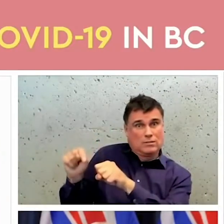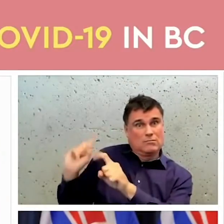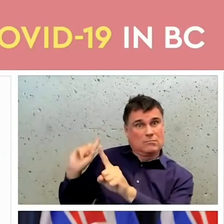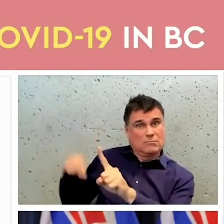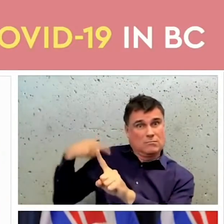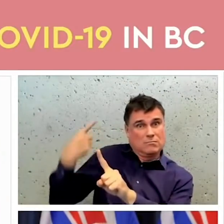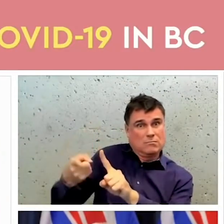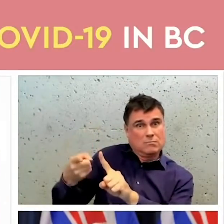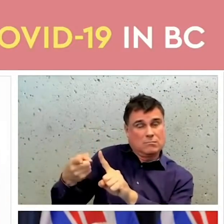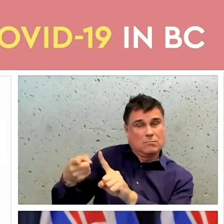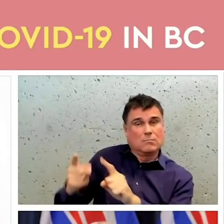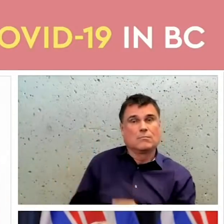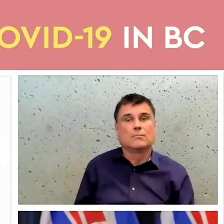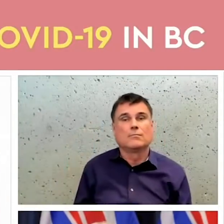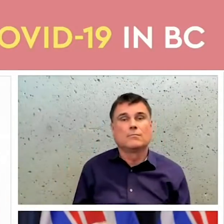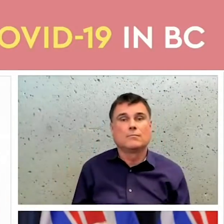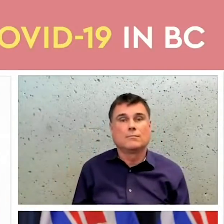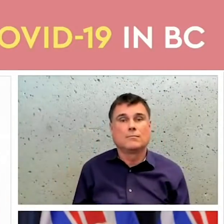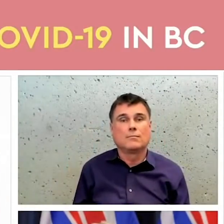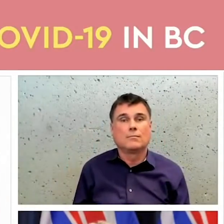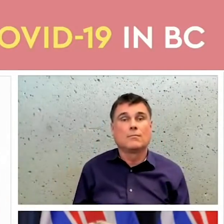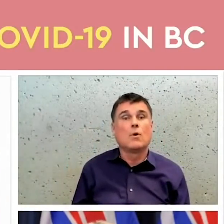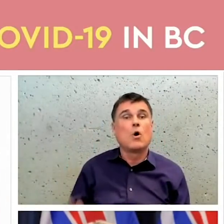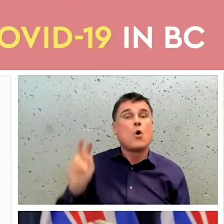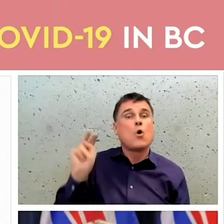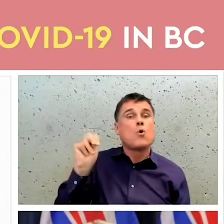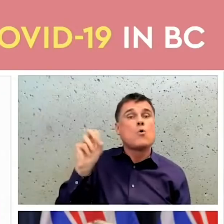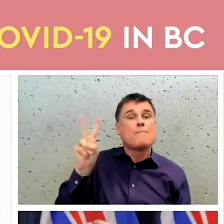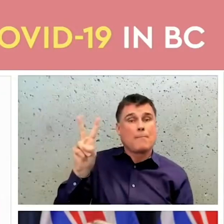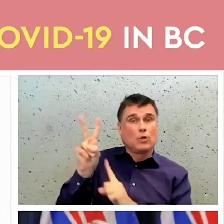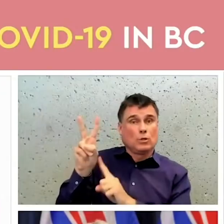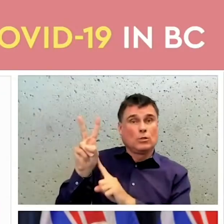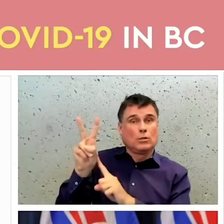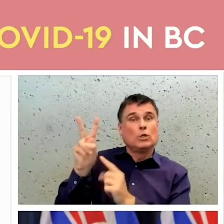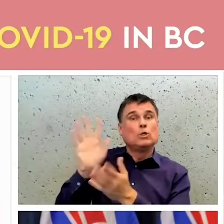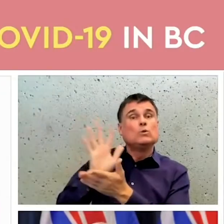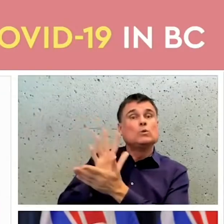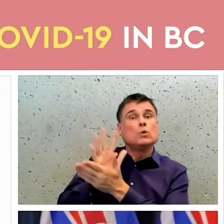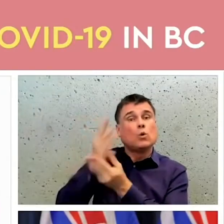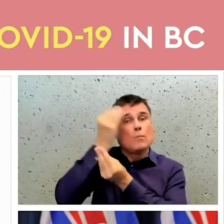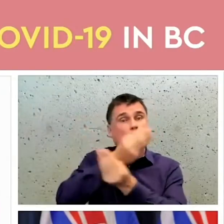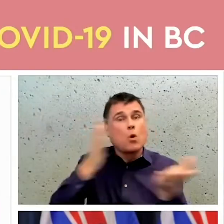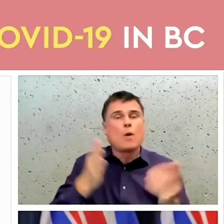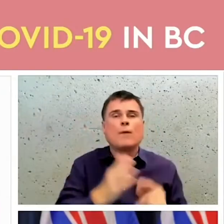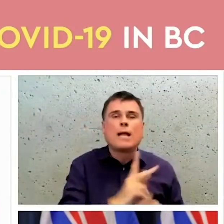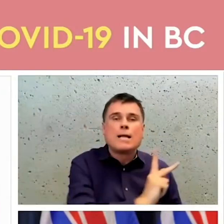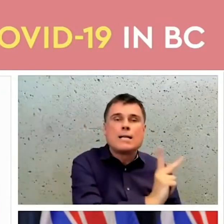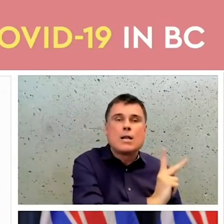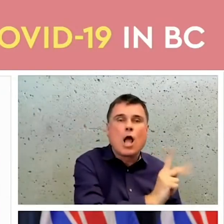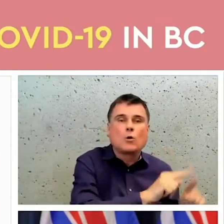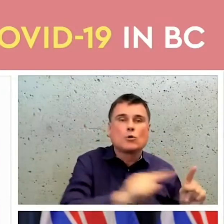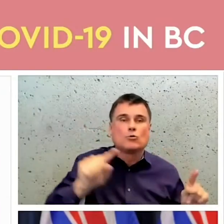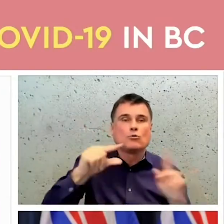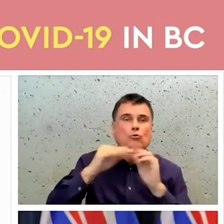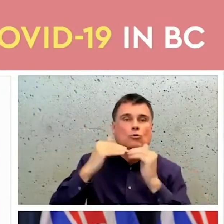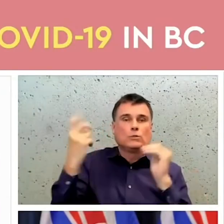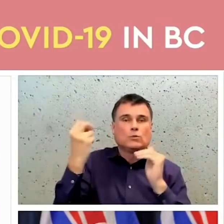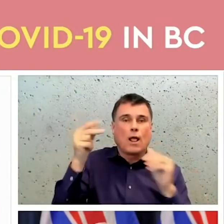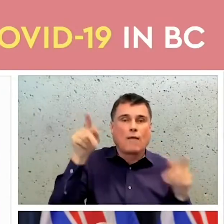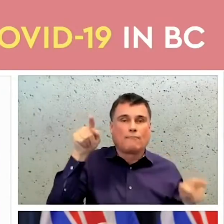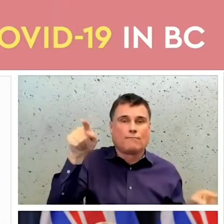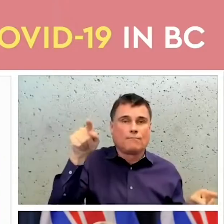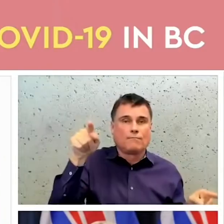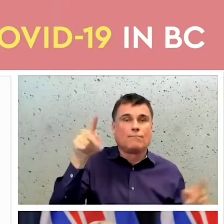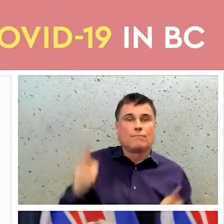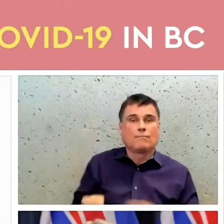November school report for K-12 that will be posted on the BC CDC website later today. Thankfully,